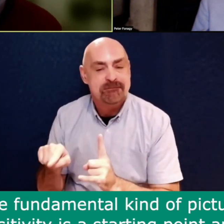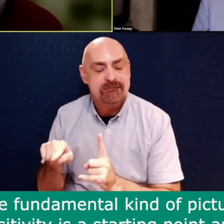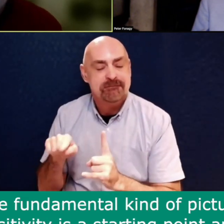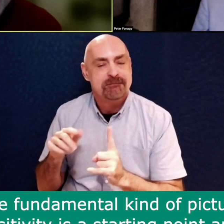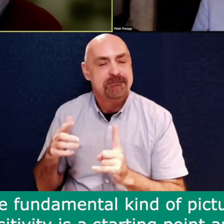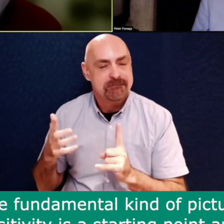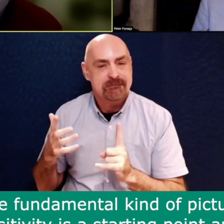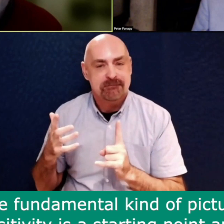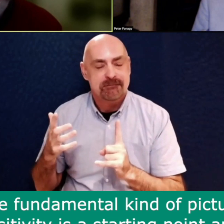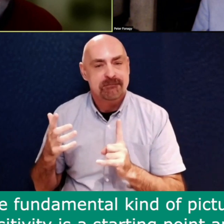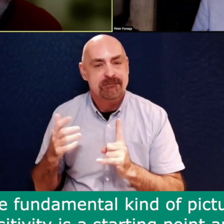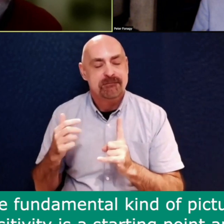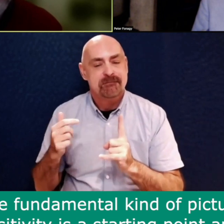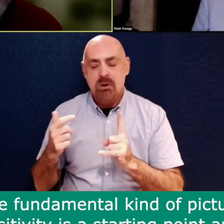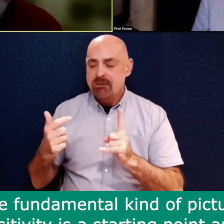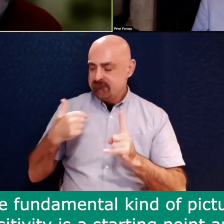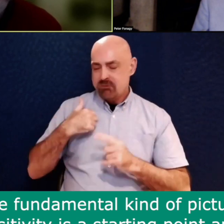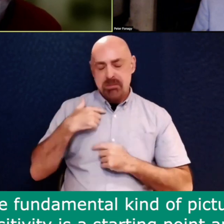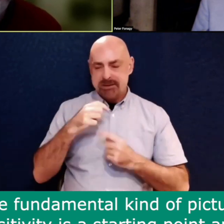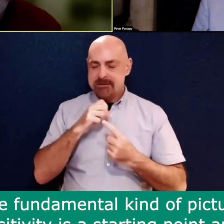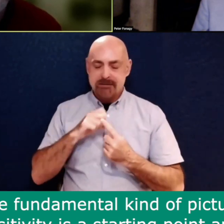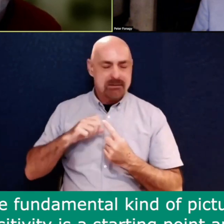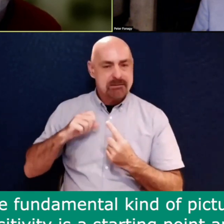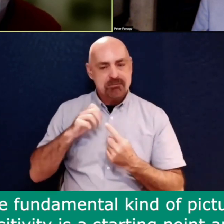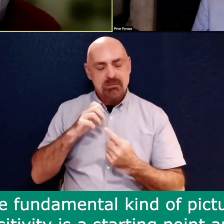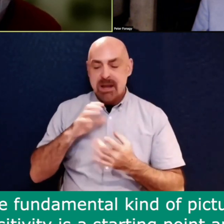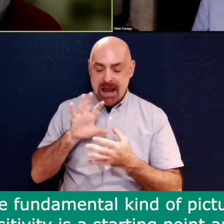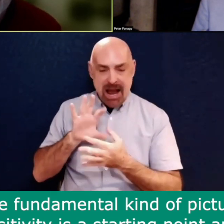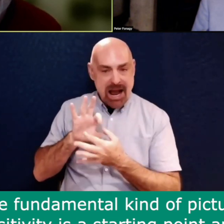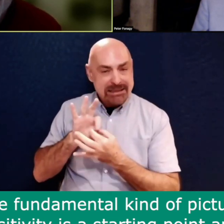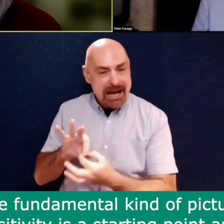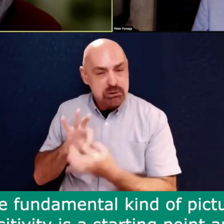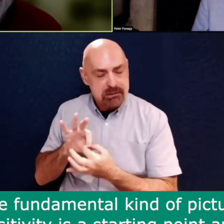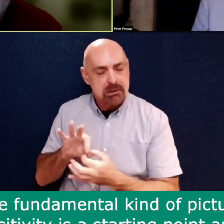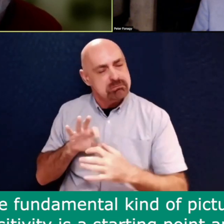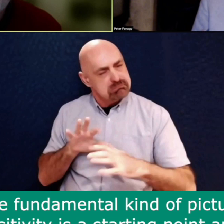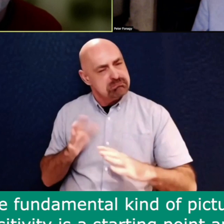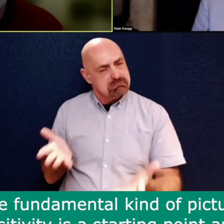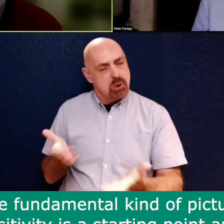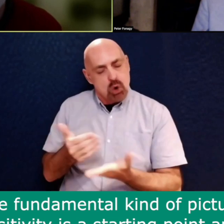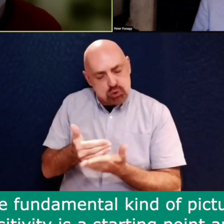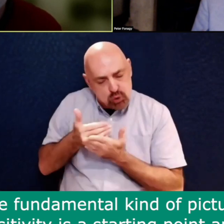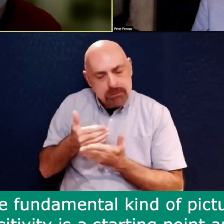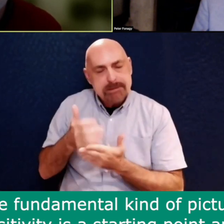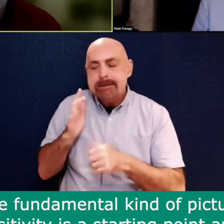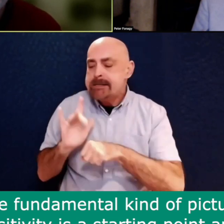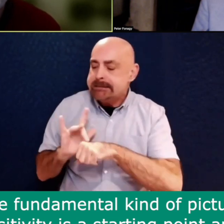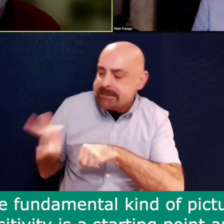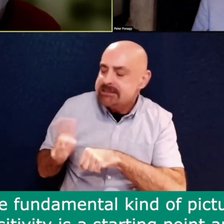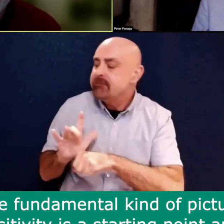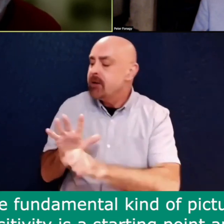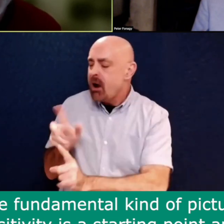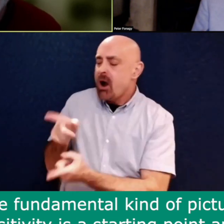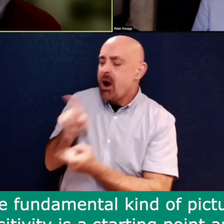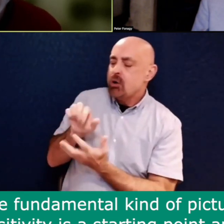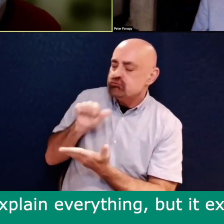guess for me, the fundamental kind of picture of attachment and security and sensitivity is the starting